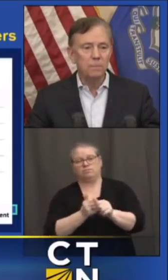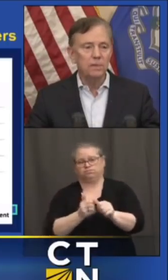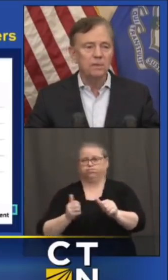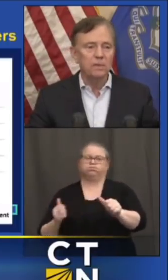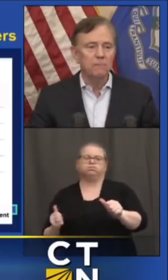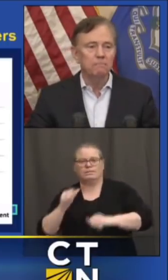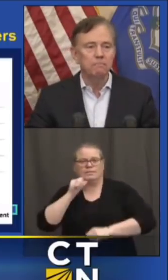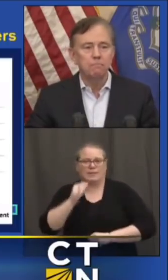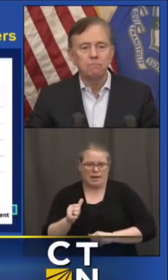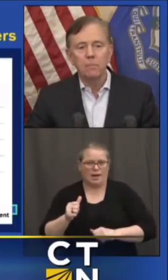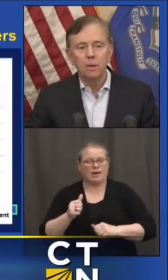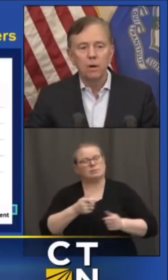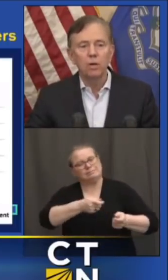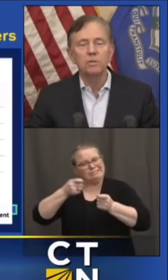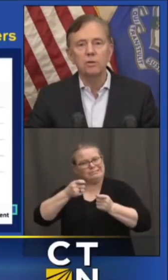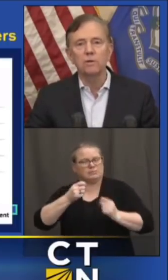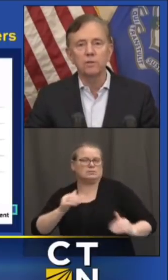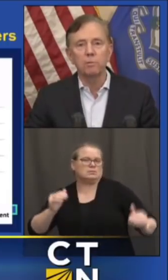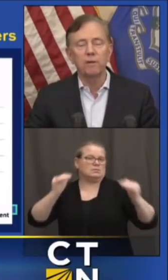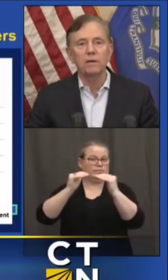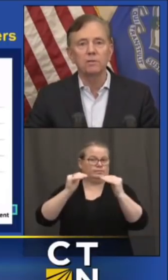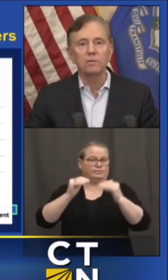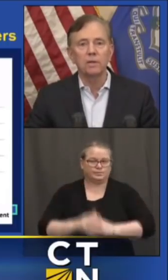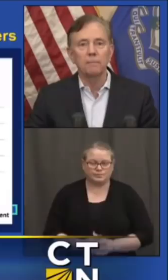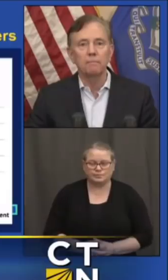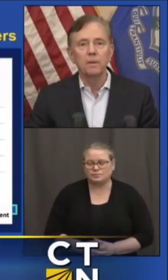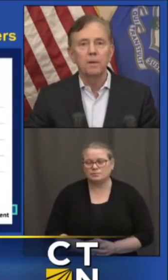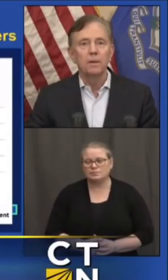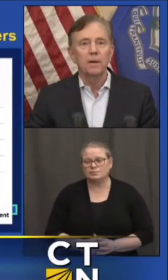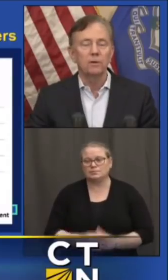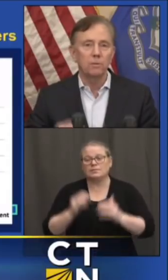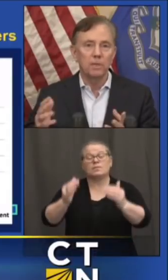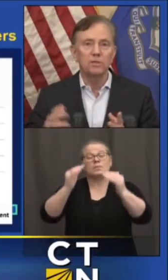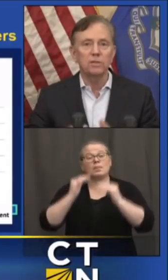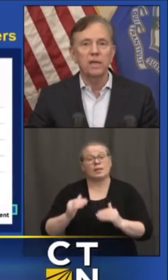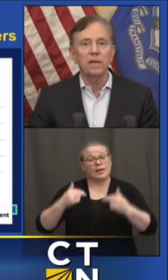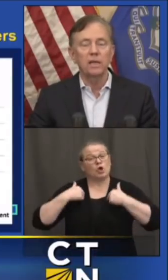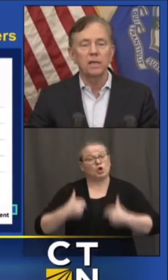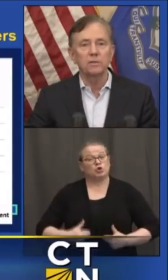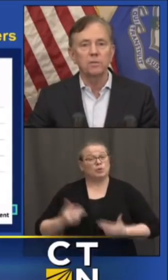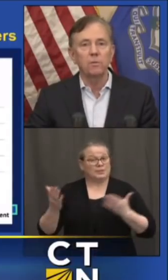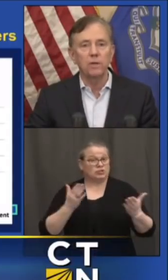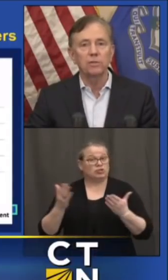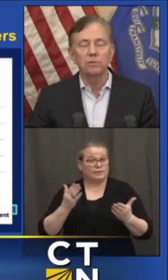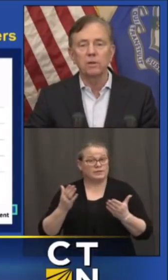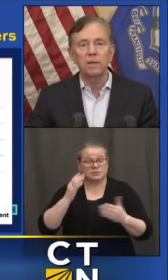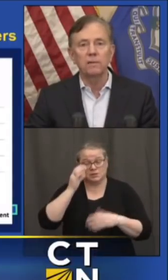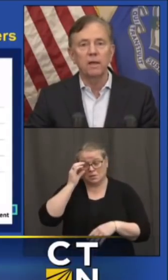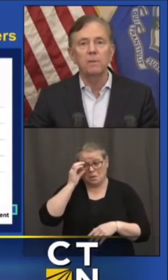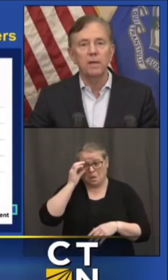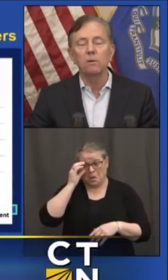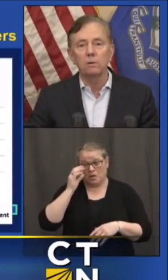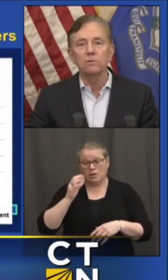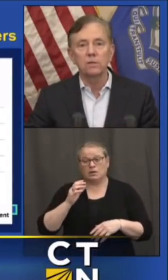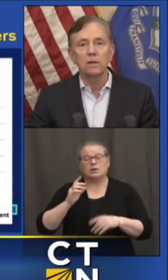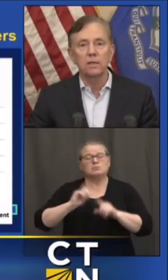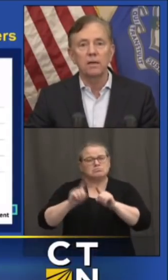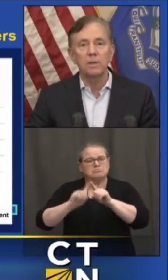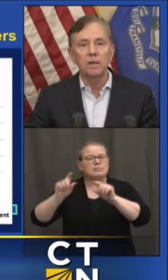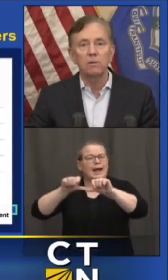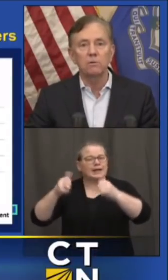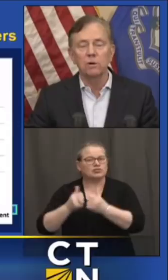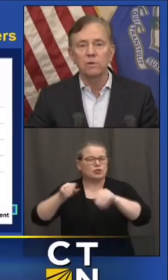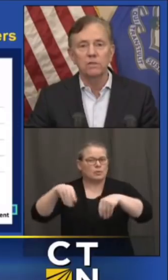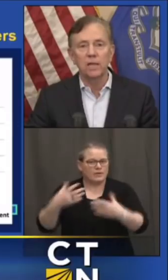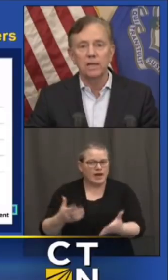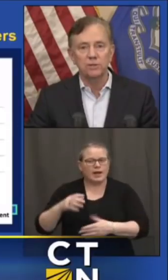Next up is our human service providers. I heard Melissa taking some questions on them. They've been heroes. They've